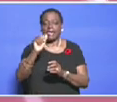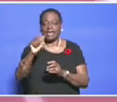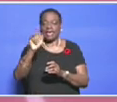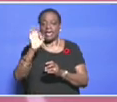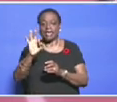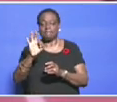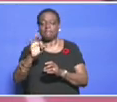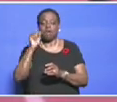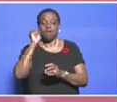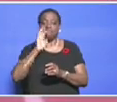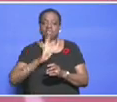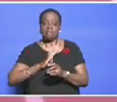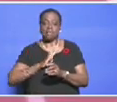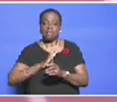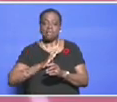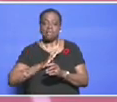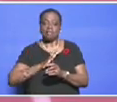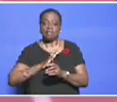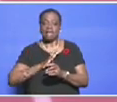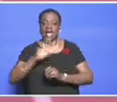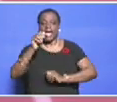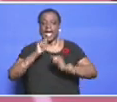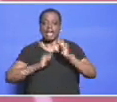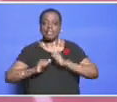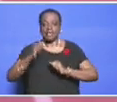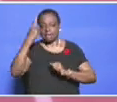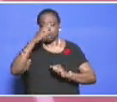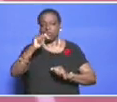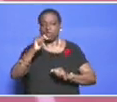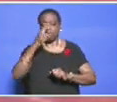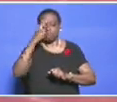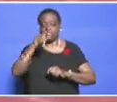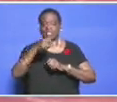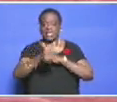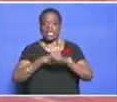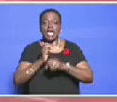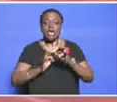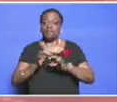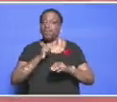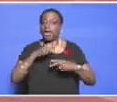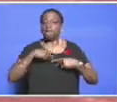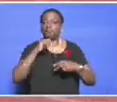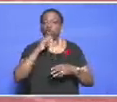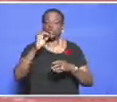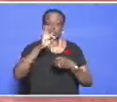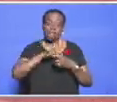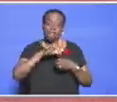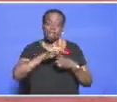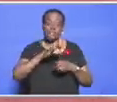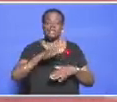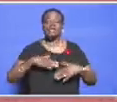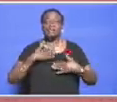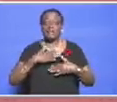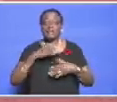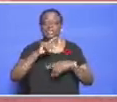the Year, and voting for that ends tomorrow. So for those of you who haven't voted, remember to vote and retweet on